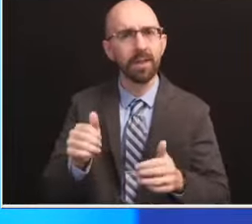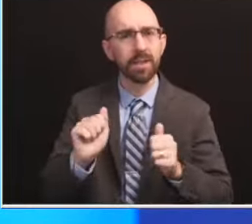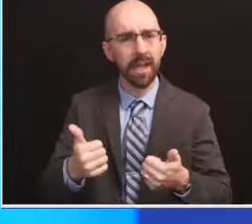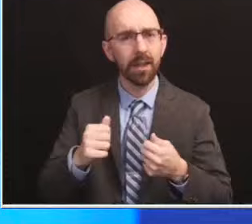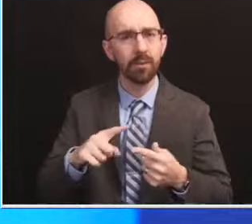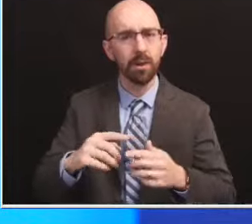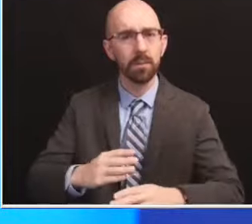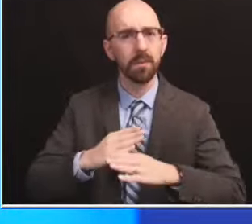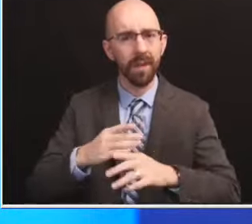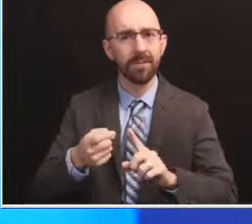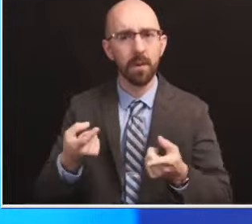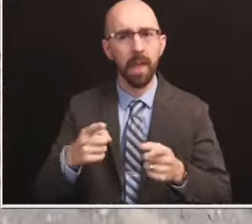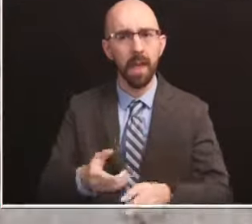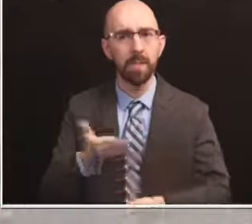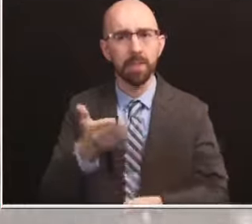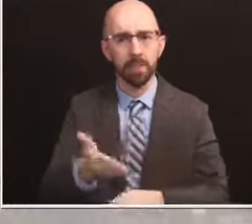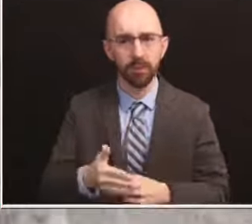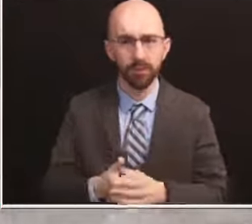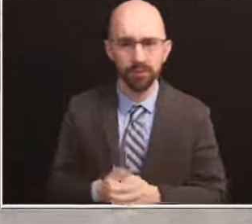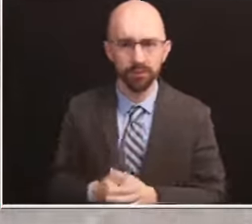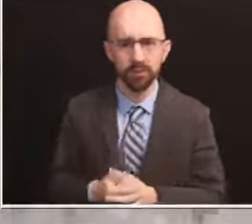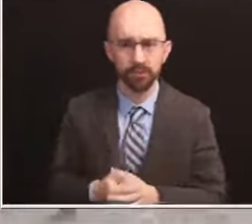from happening to her.